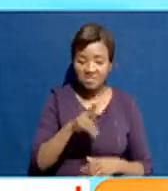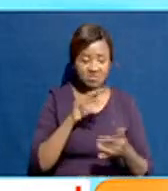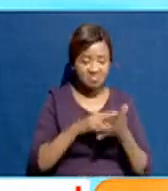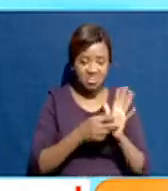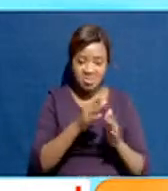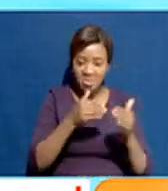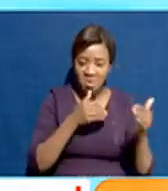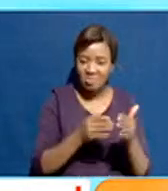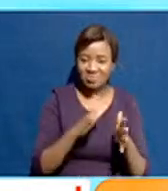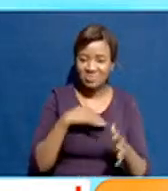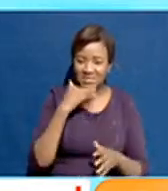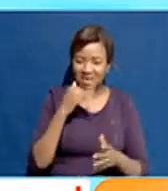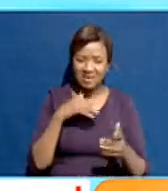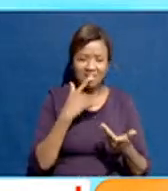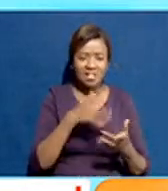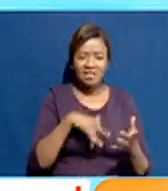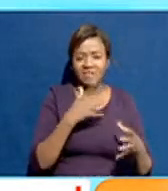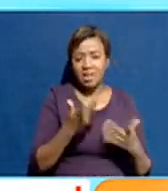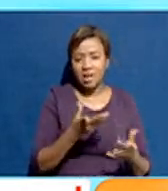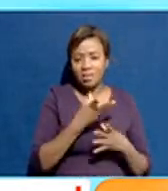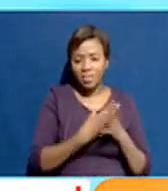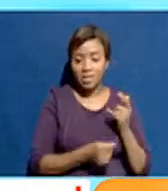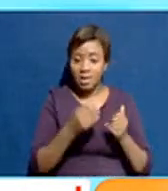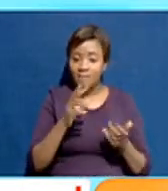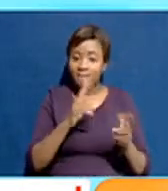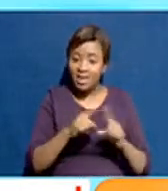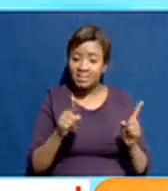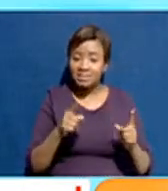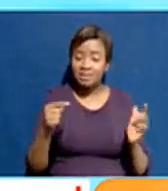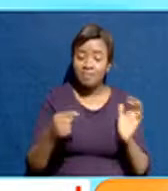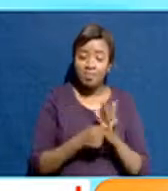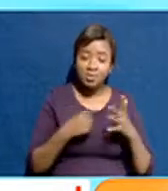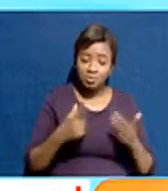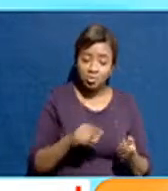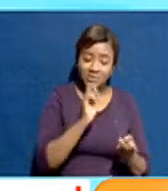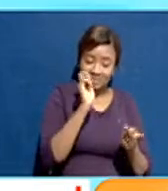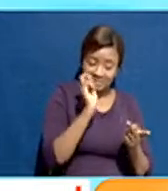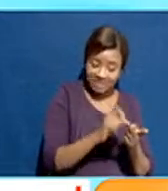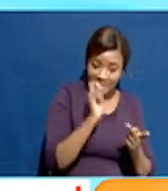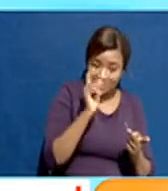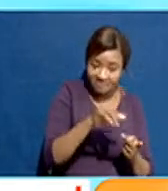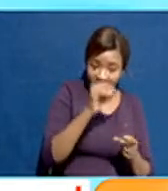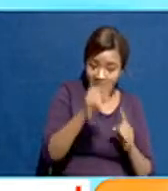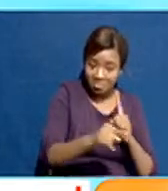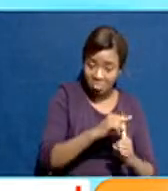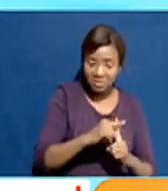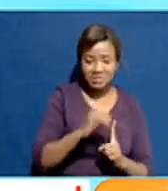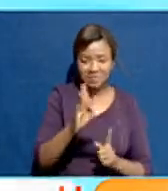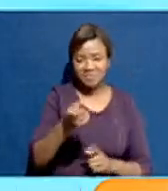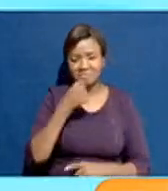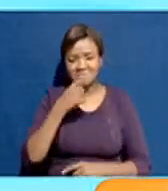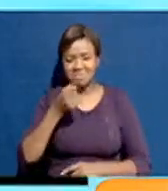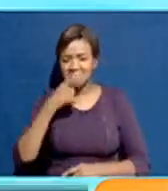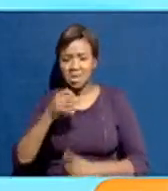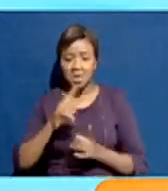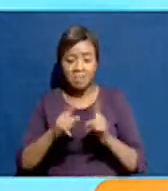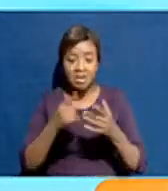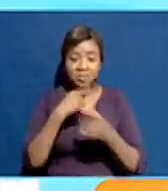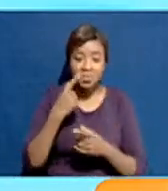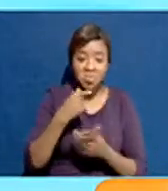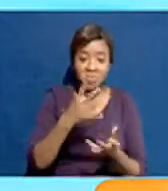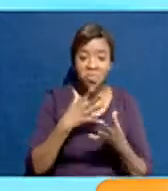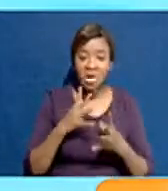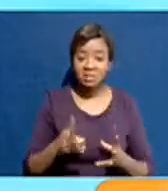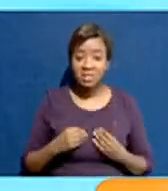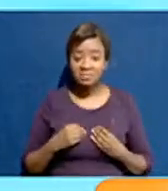like you test, you treat, yeah. You know, but how many people are willing to accept the result?